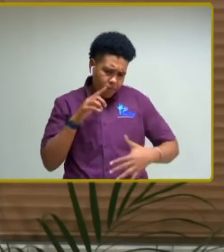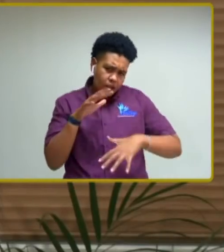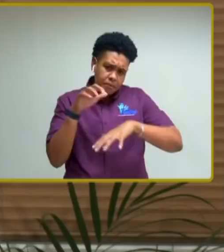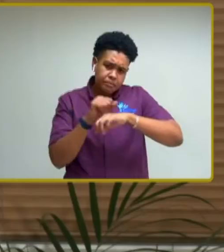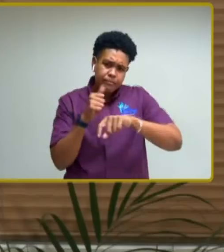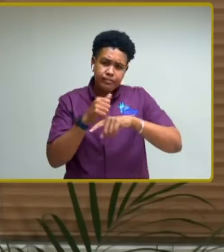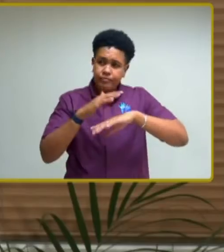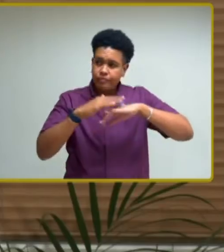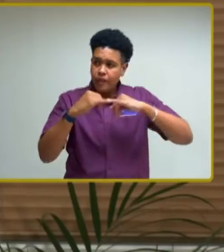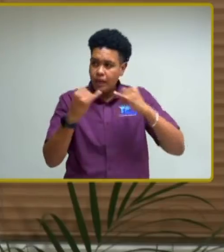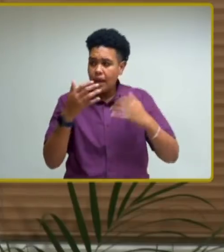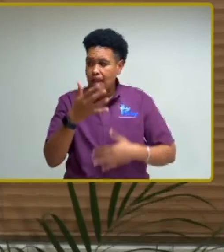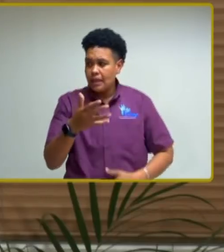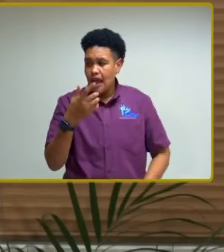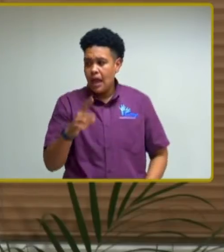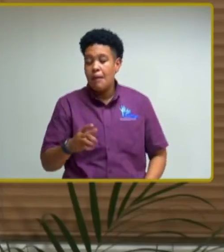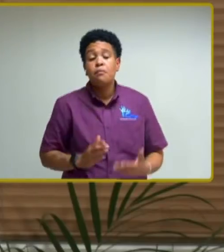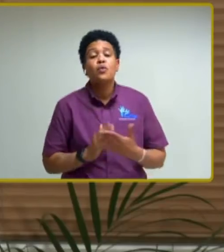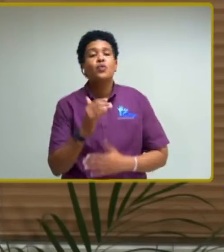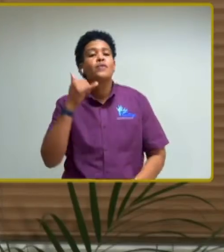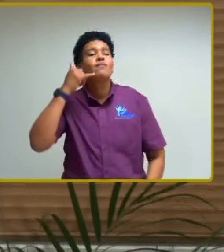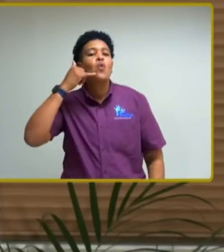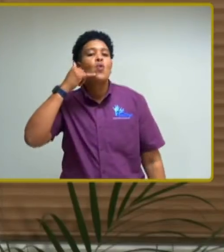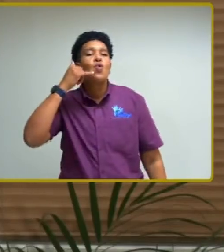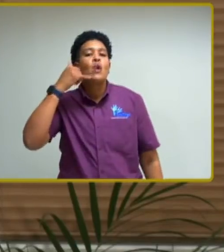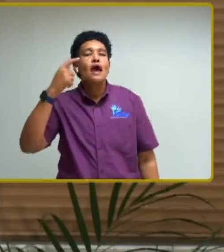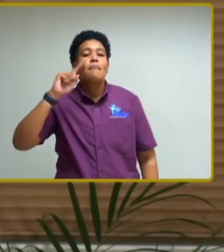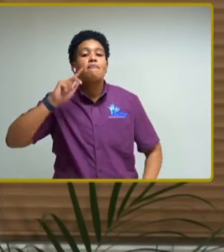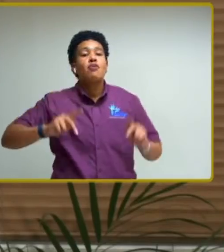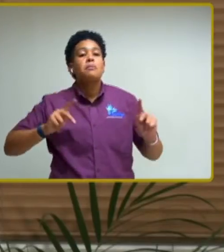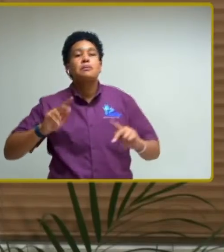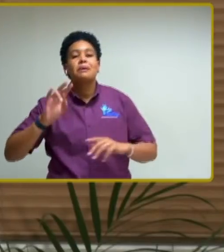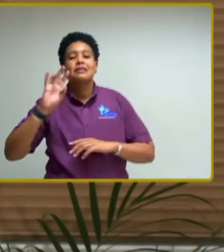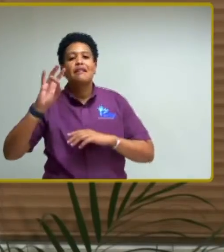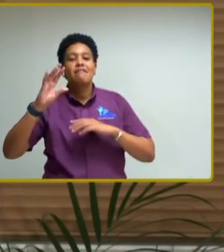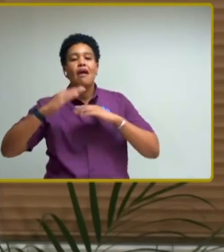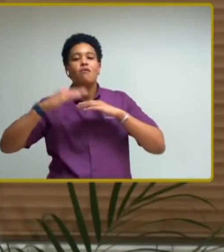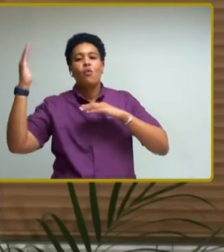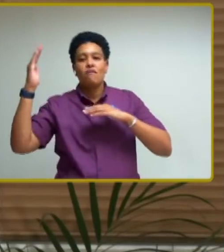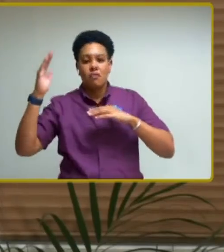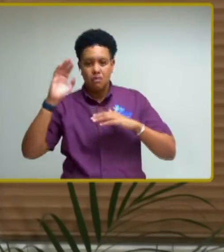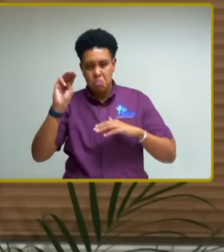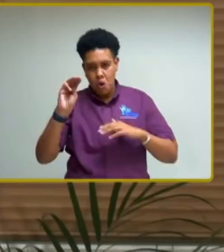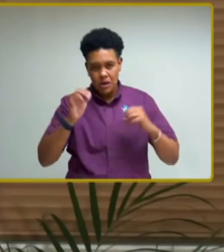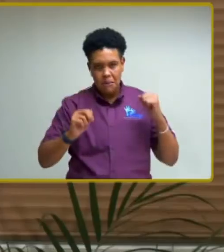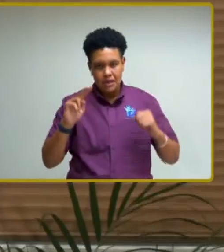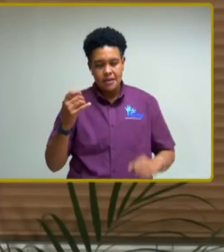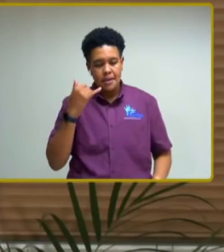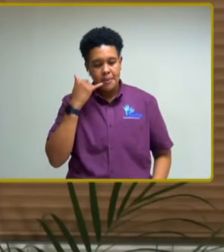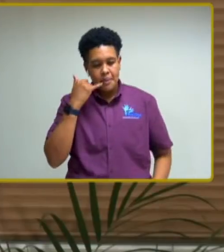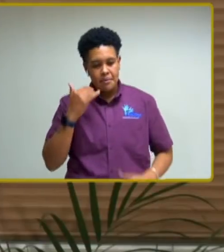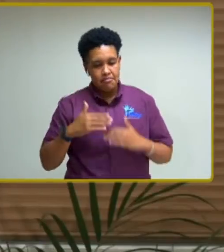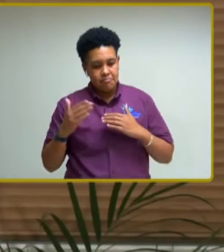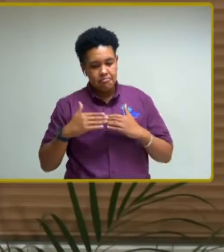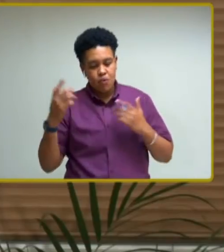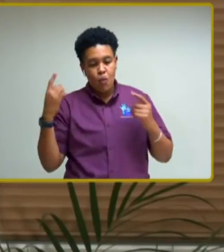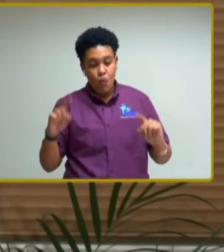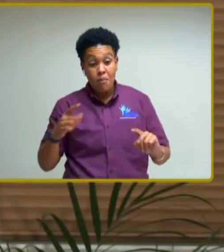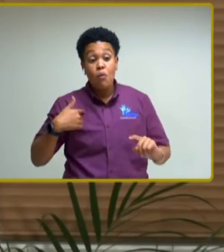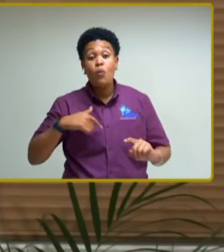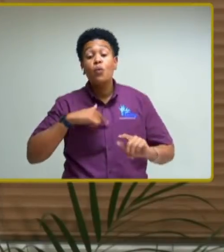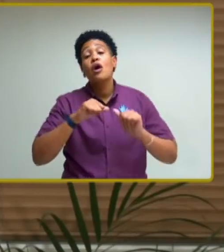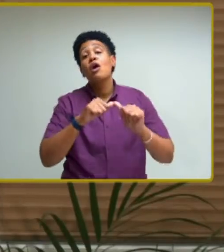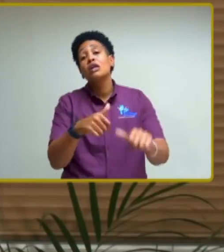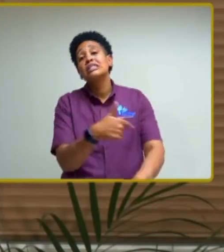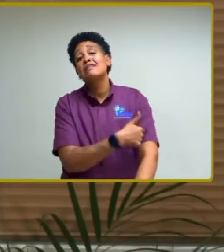appointments online via telephone for persons 75 years and older. We will continue vaccination